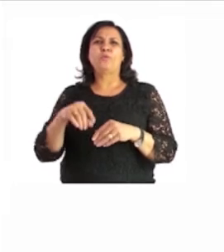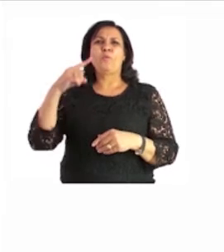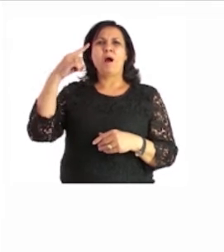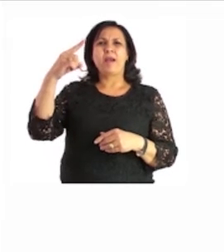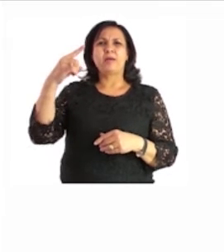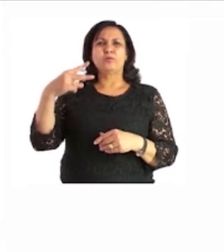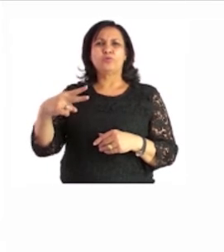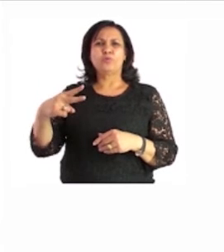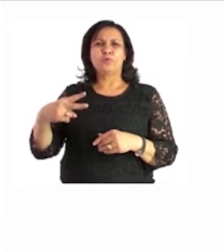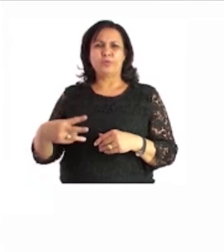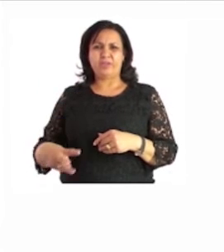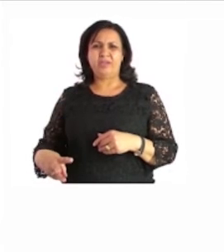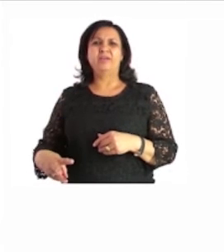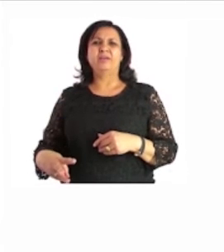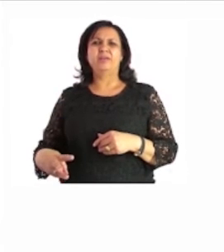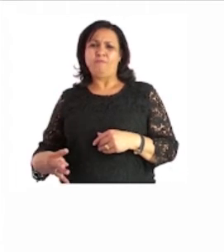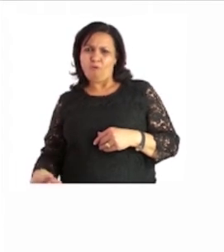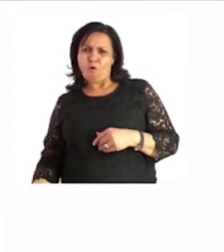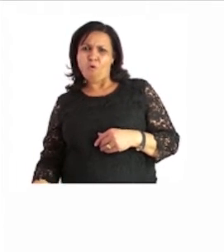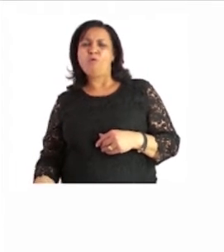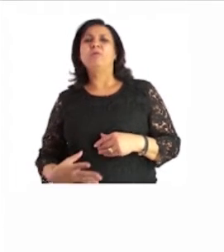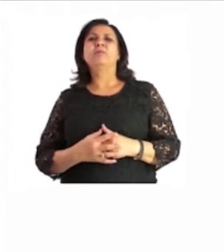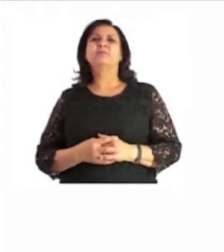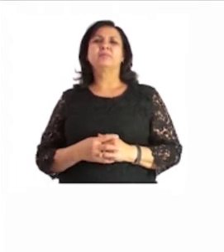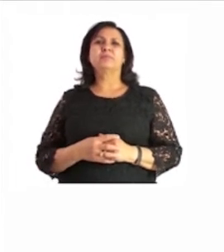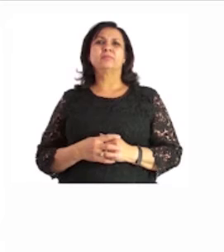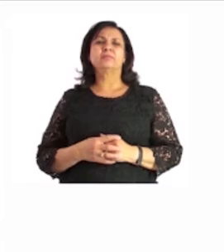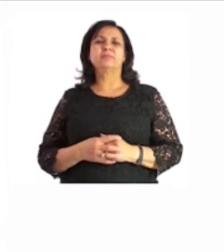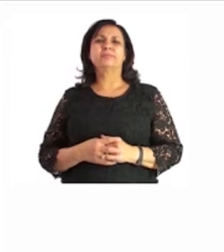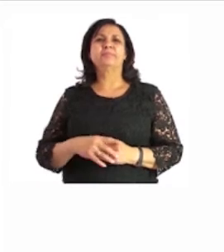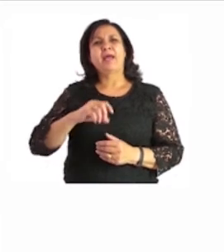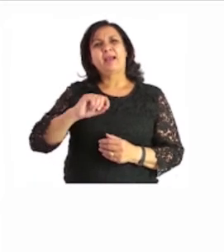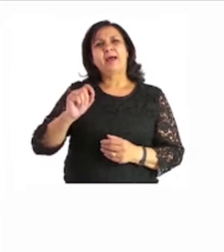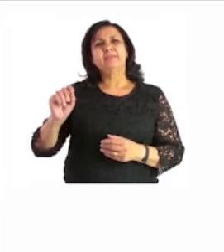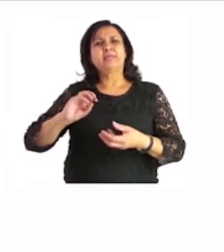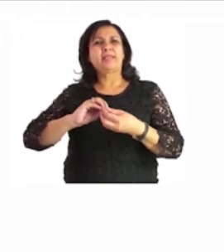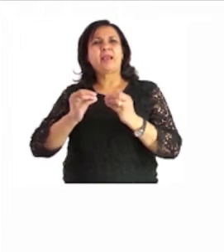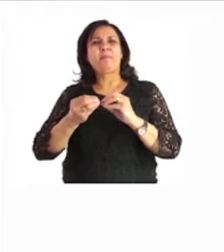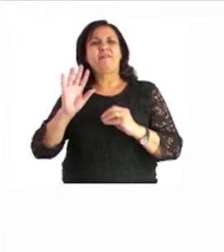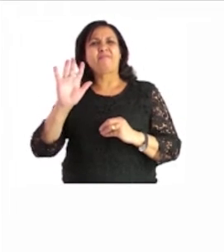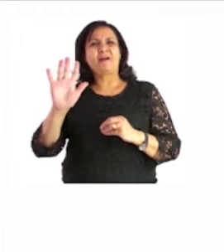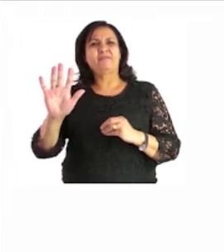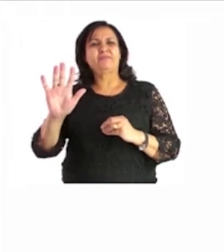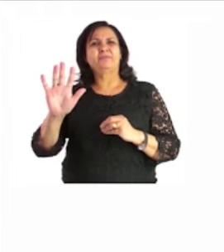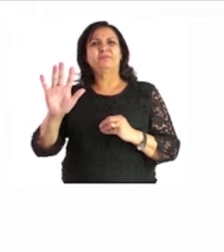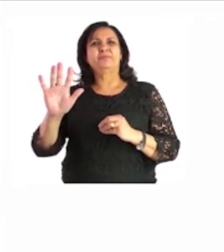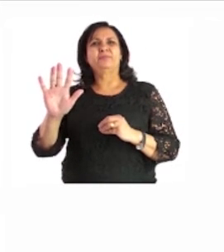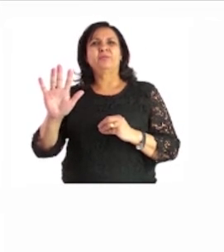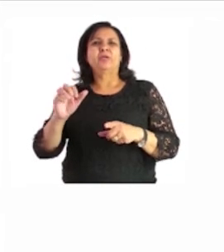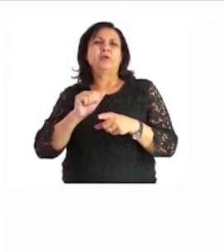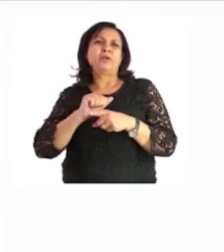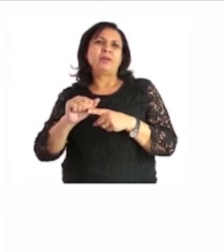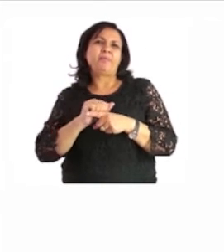3, 4 actually. I'm sorry. Write the number 5. We already practiced to